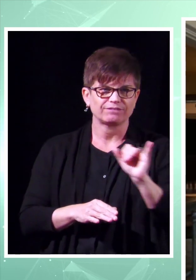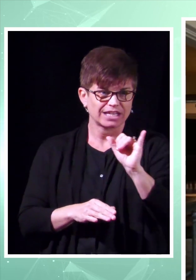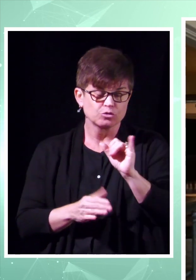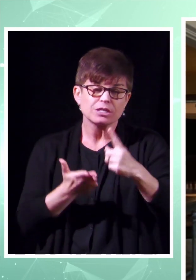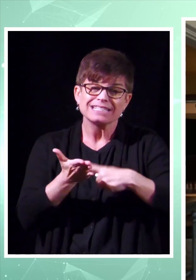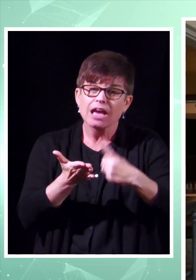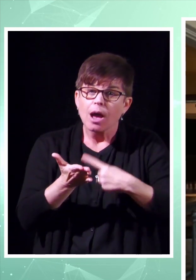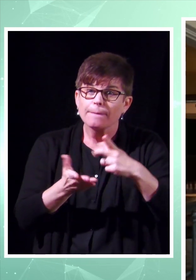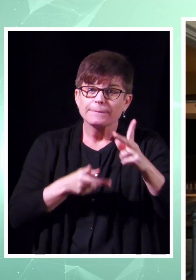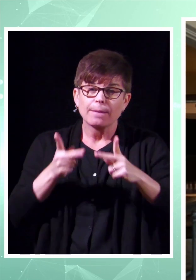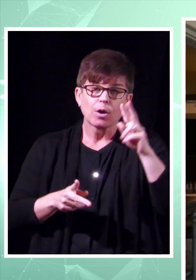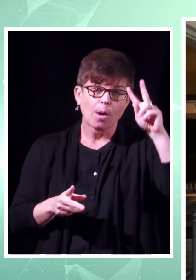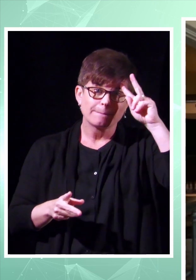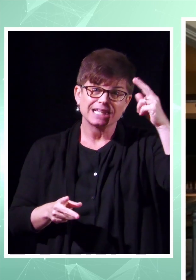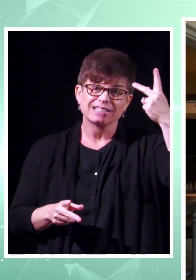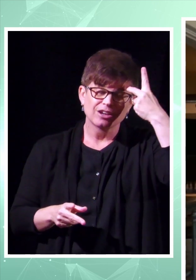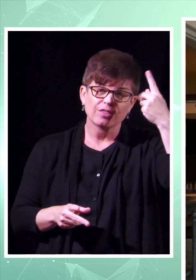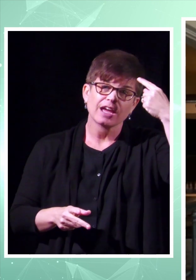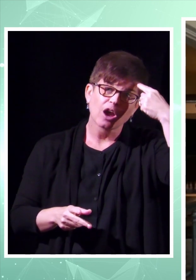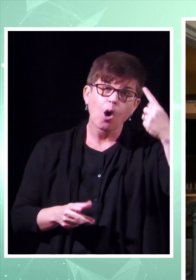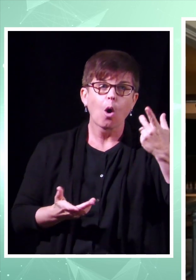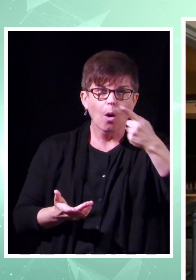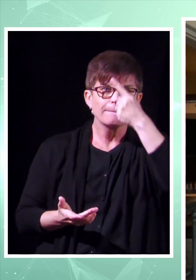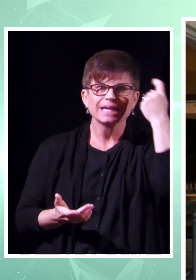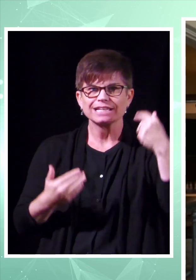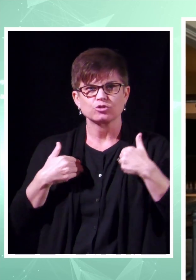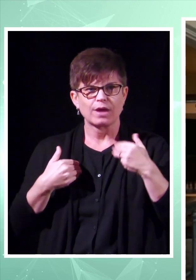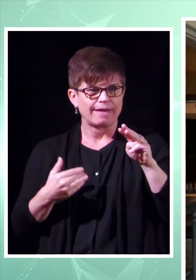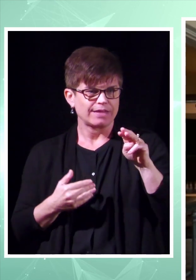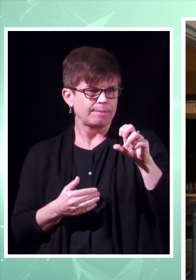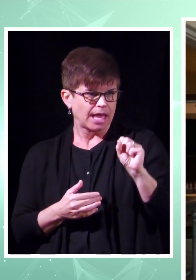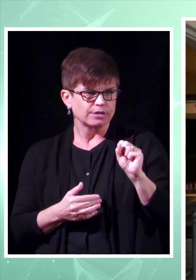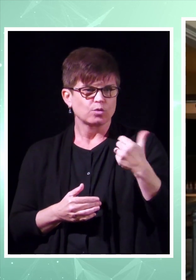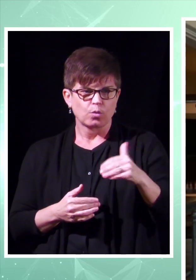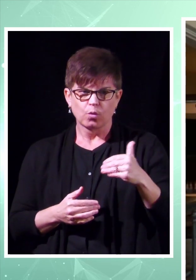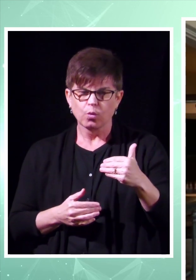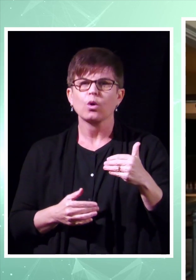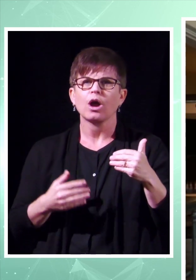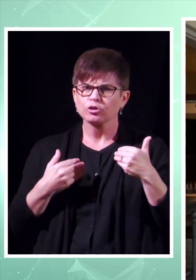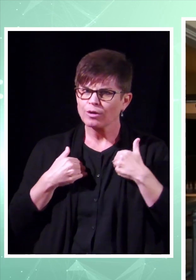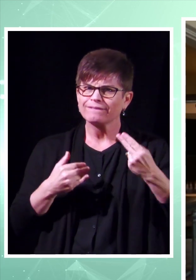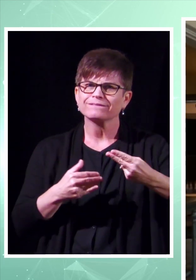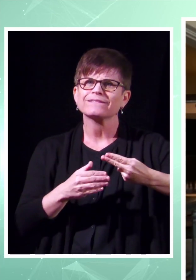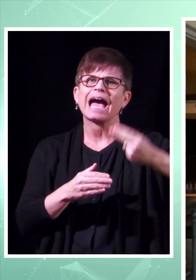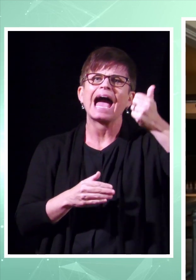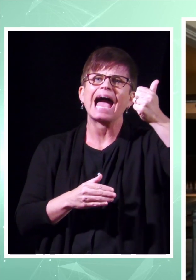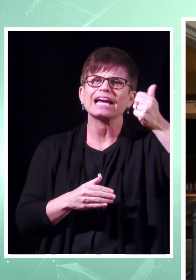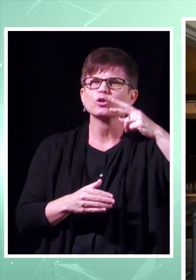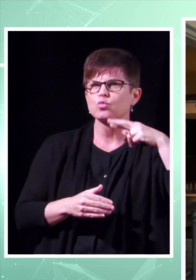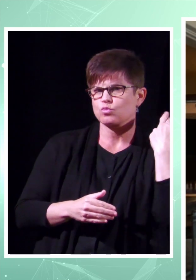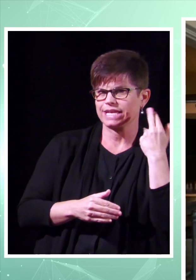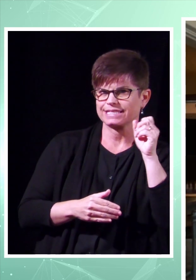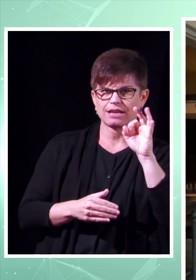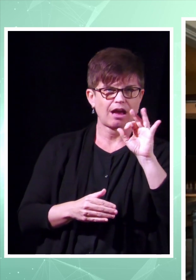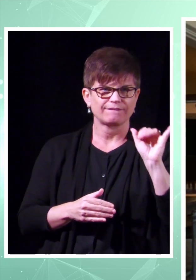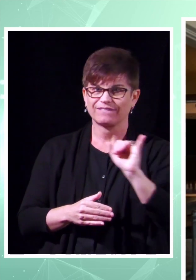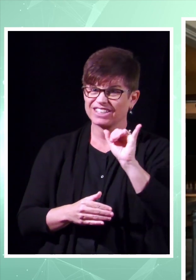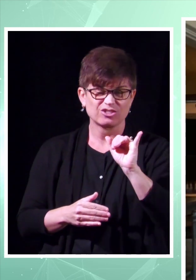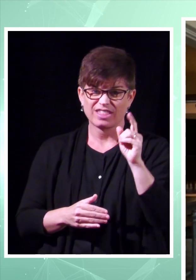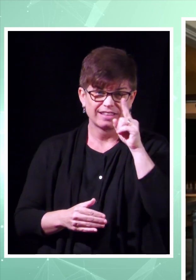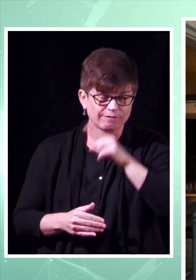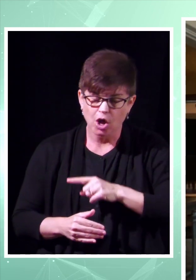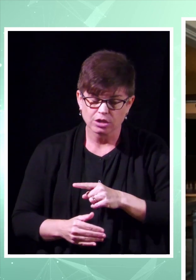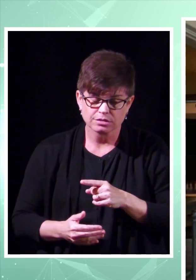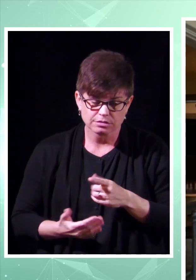people misunderstand and they think that just because you have MS, that you have a higher risk of infection, which is